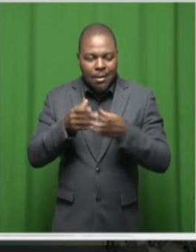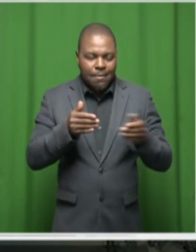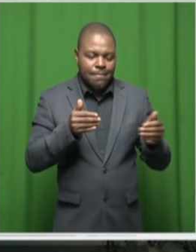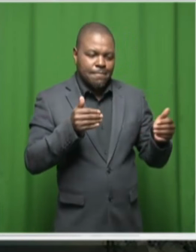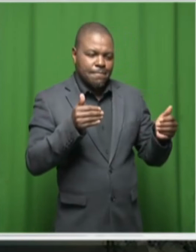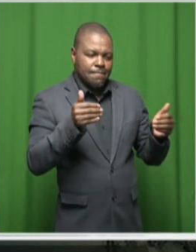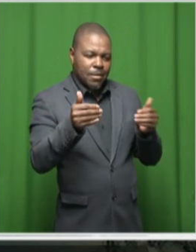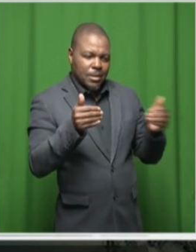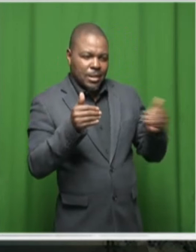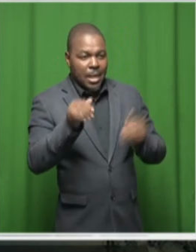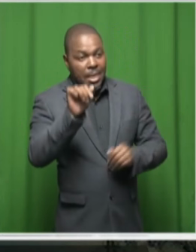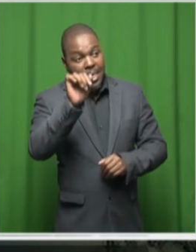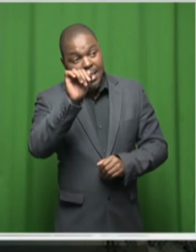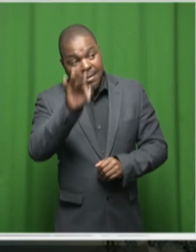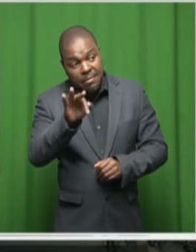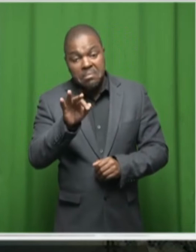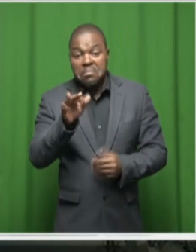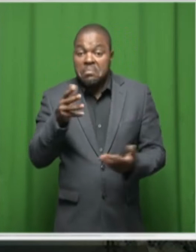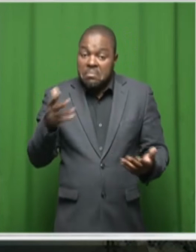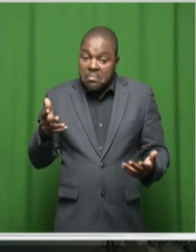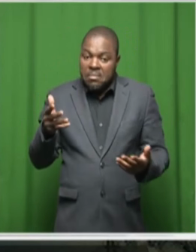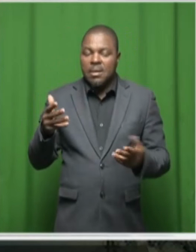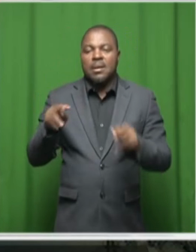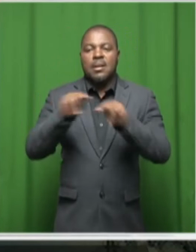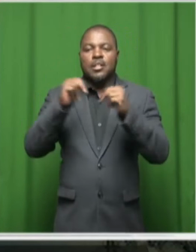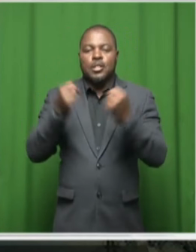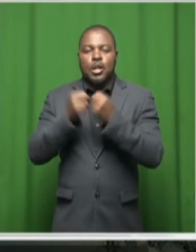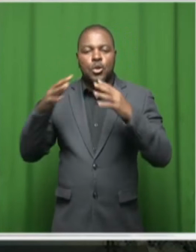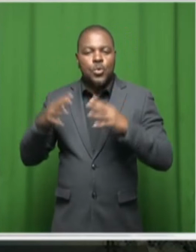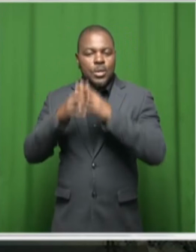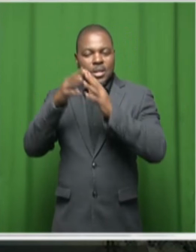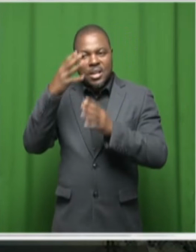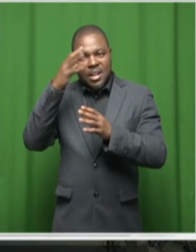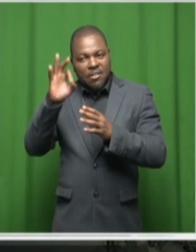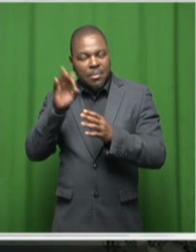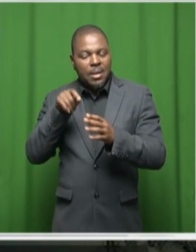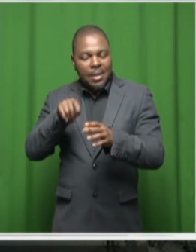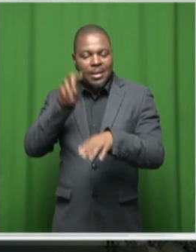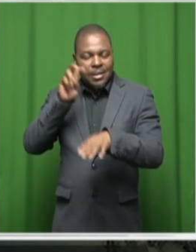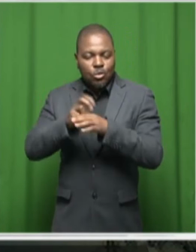we ultimately end up with a government of national unity.